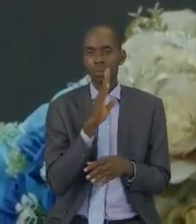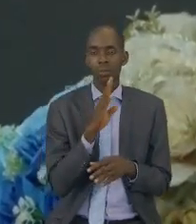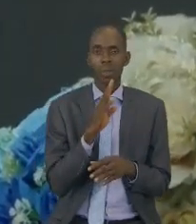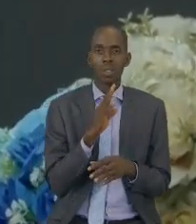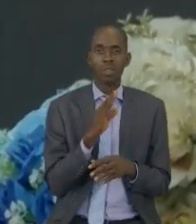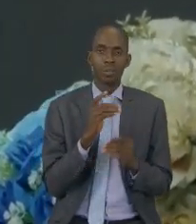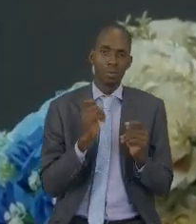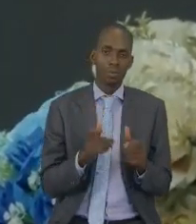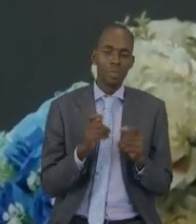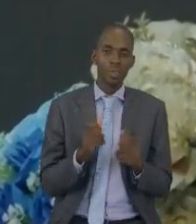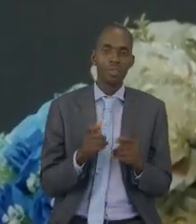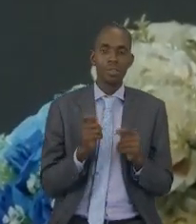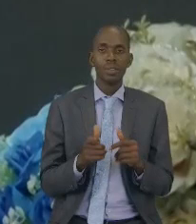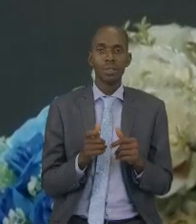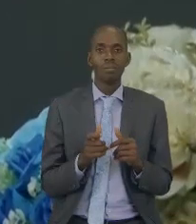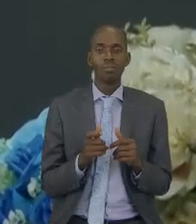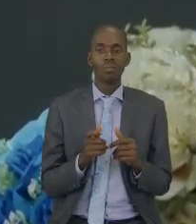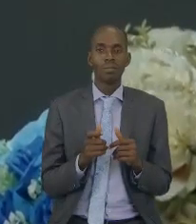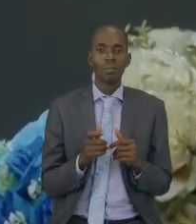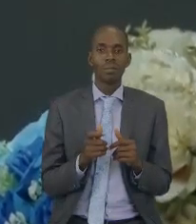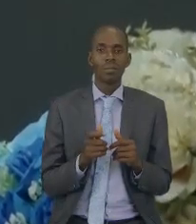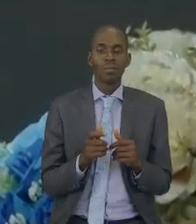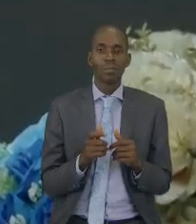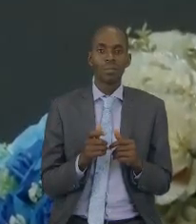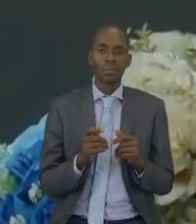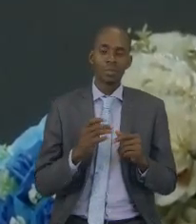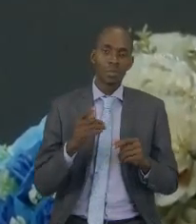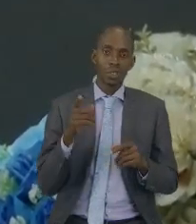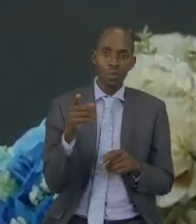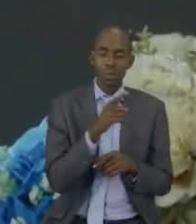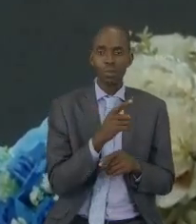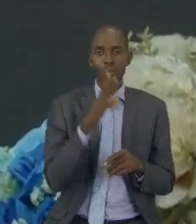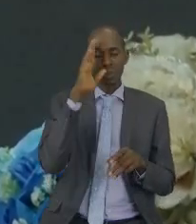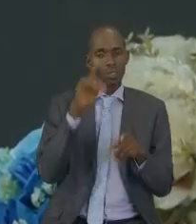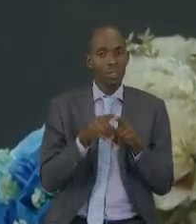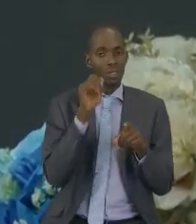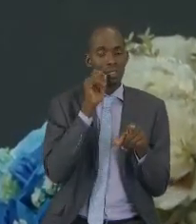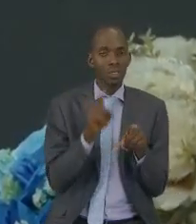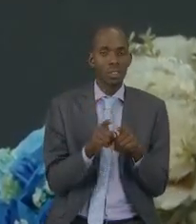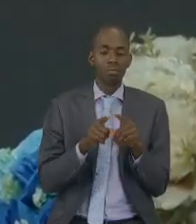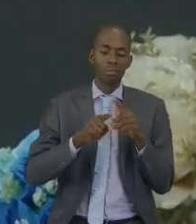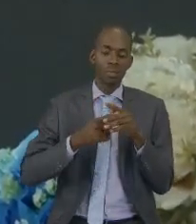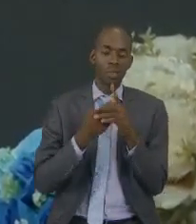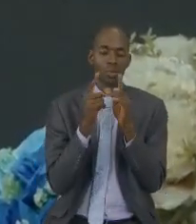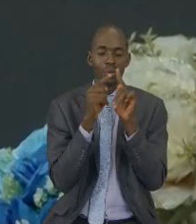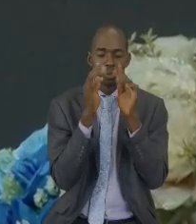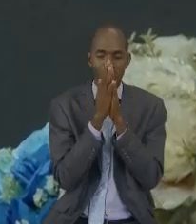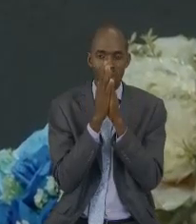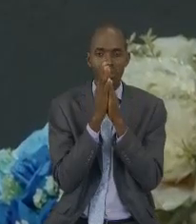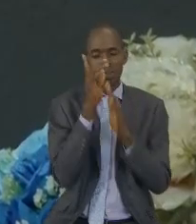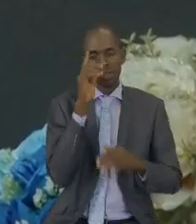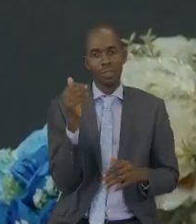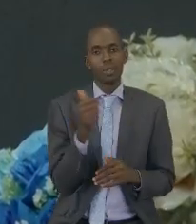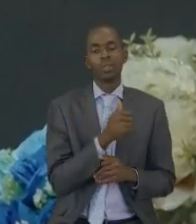look at areas where there are still people and please help them to do so. Let's do it